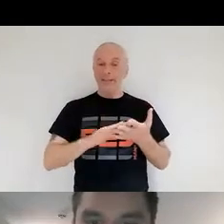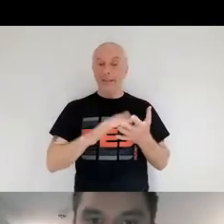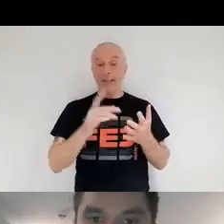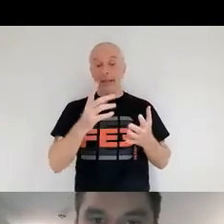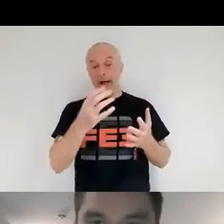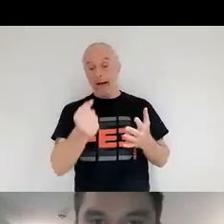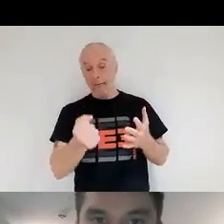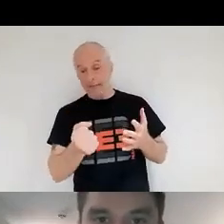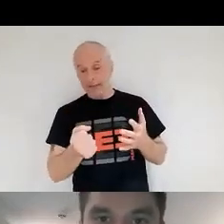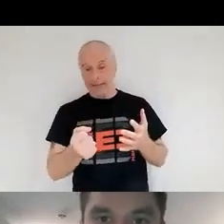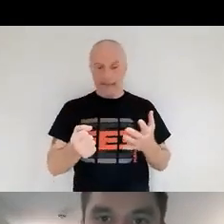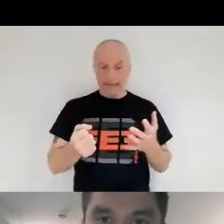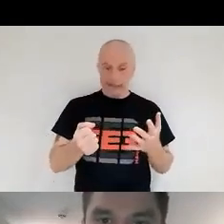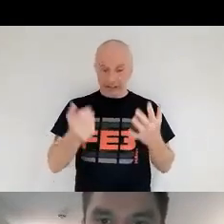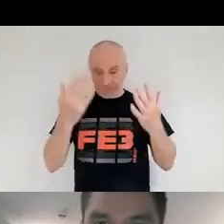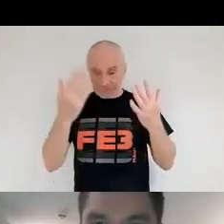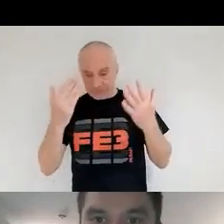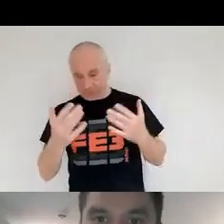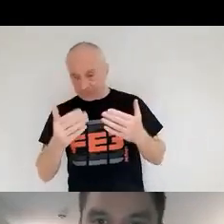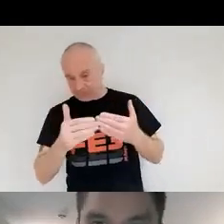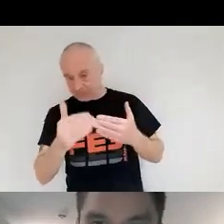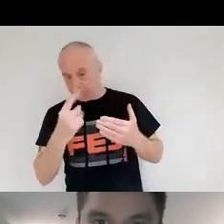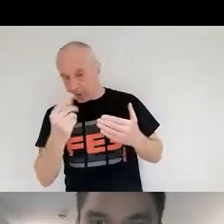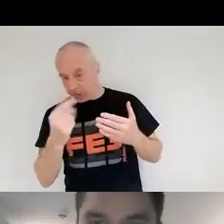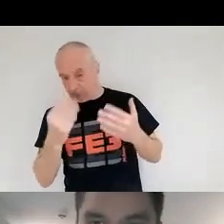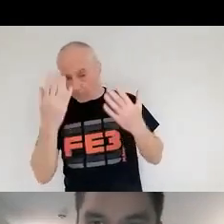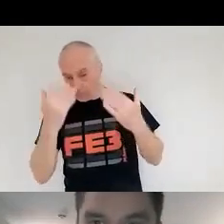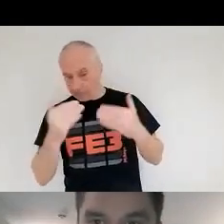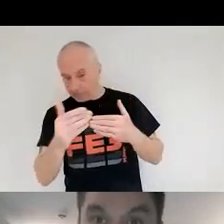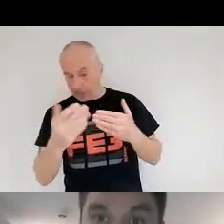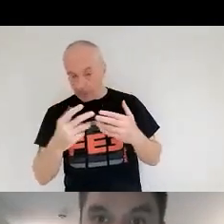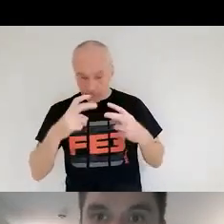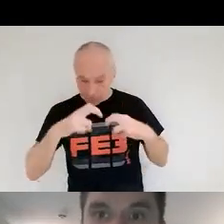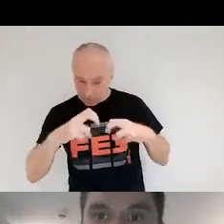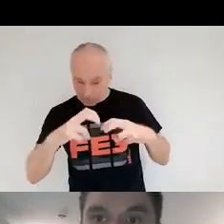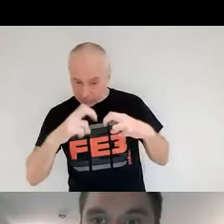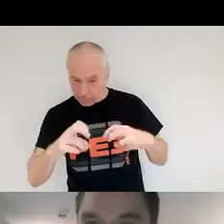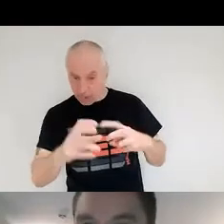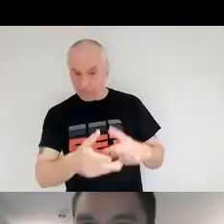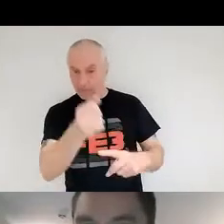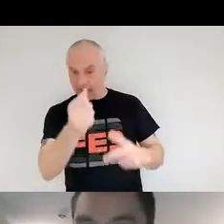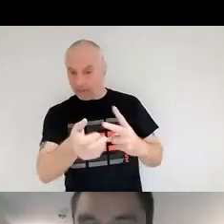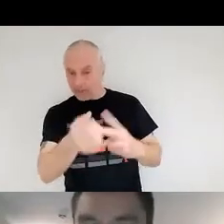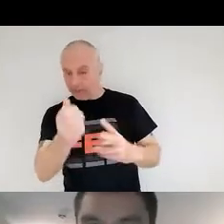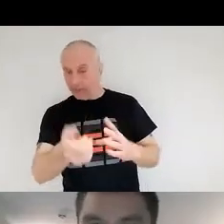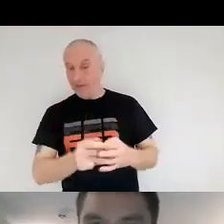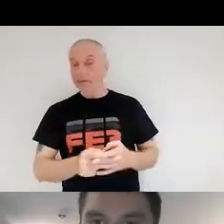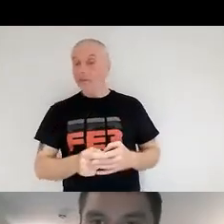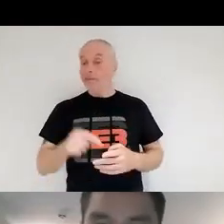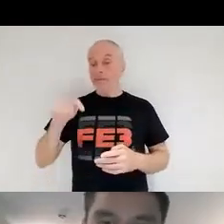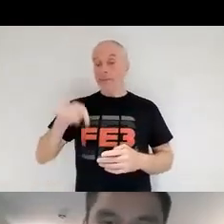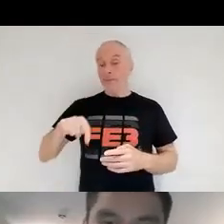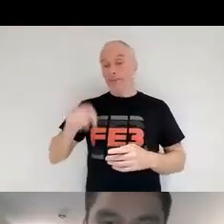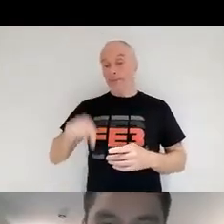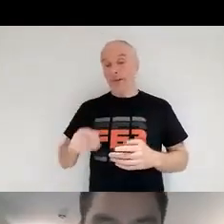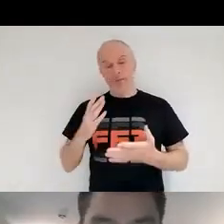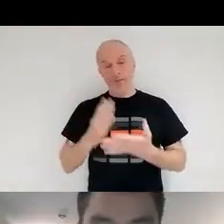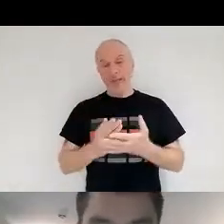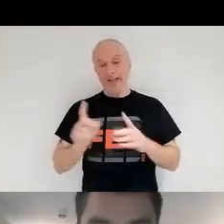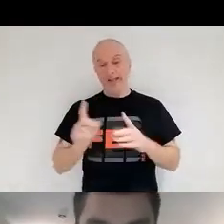of unknown that you are then discovering through whatever you're doing. And that's not really how these things work,